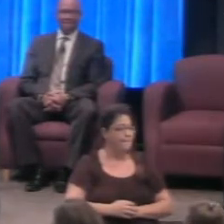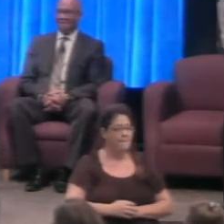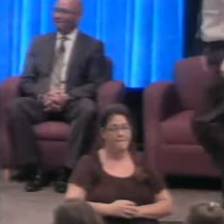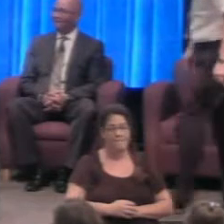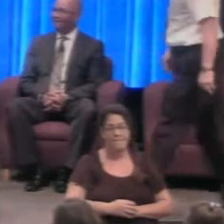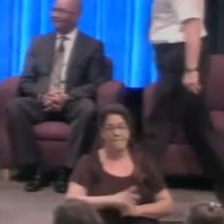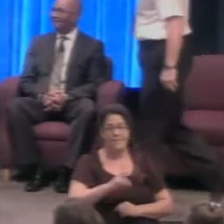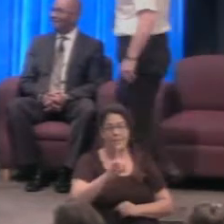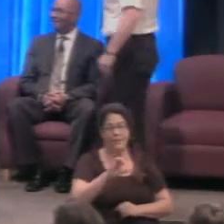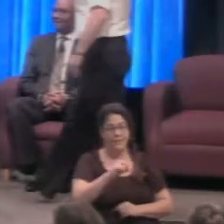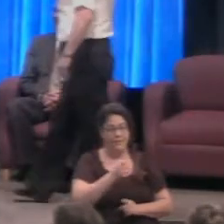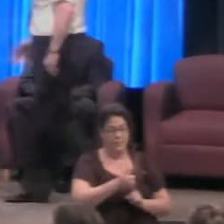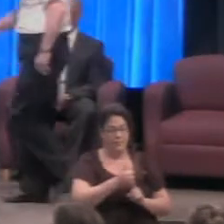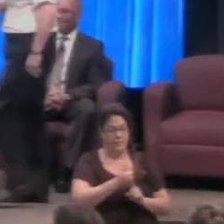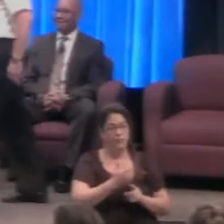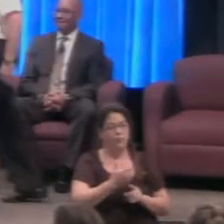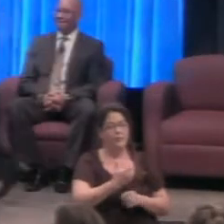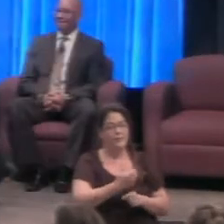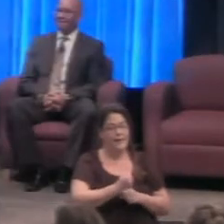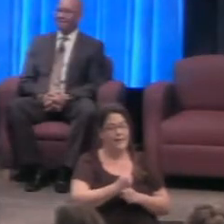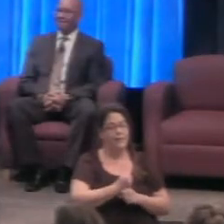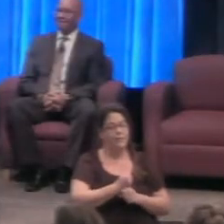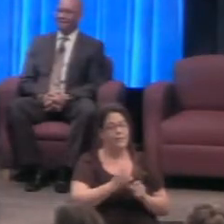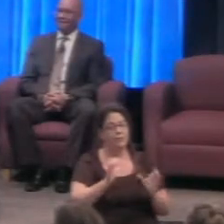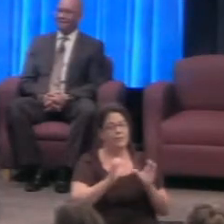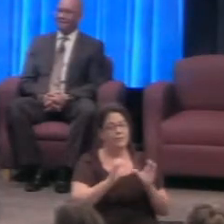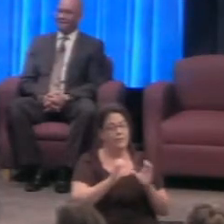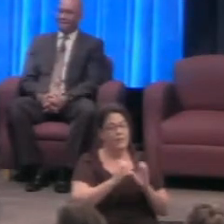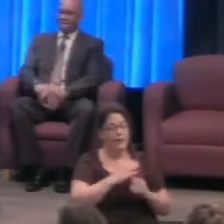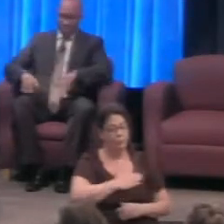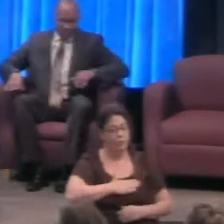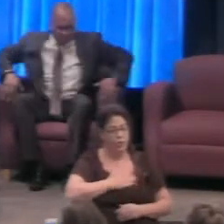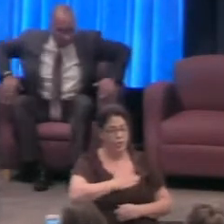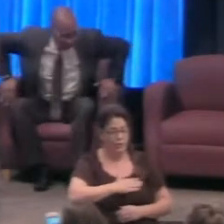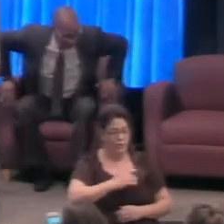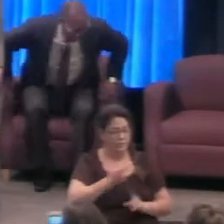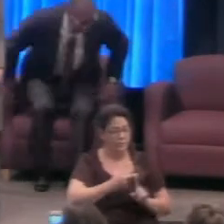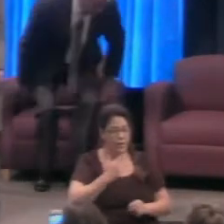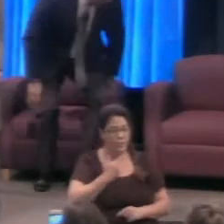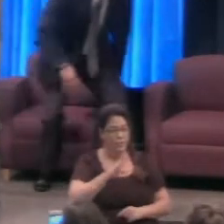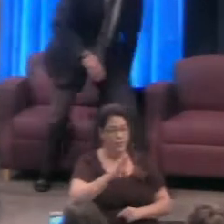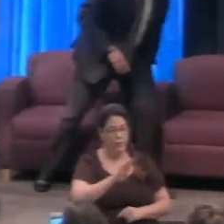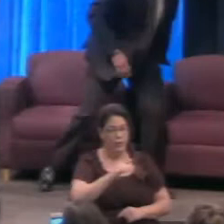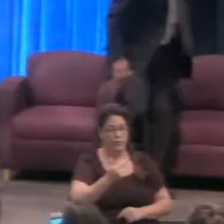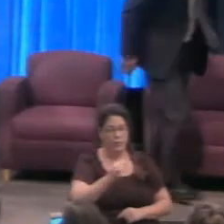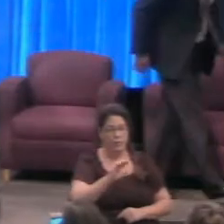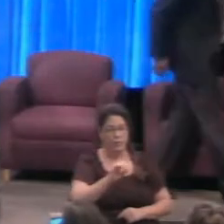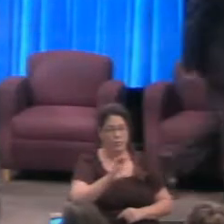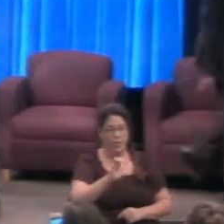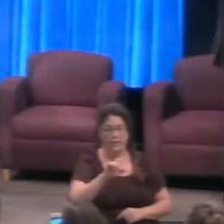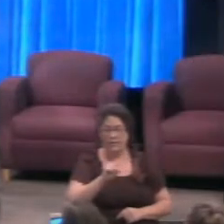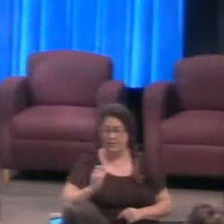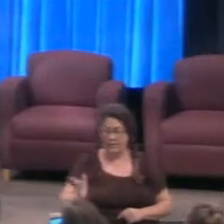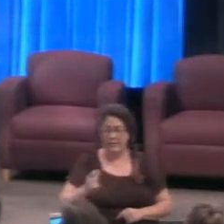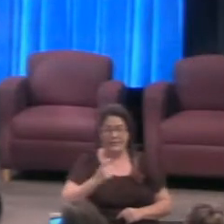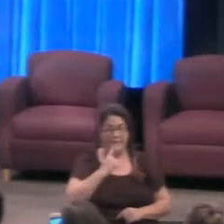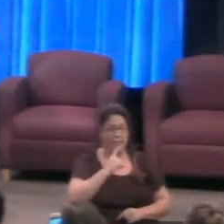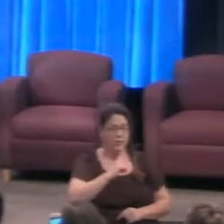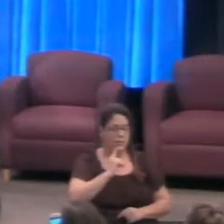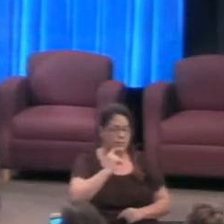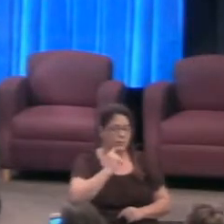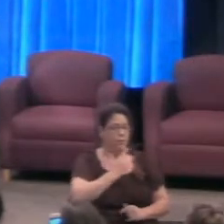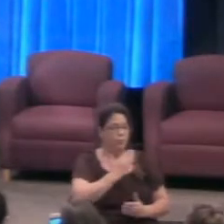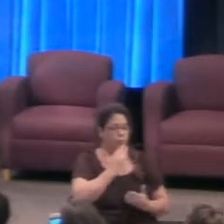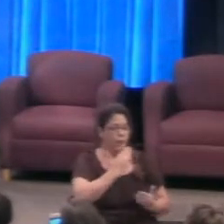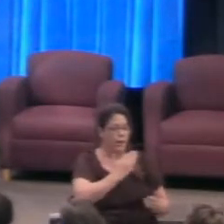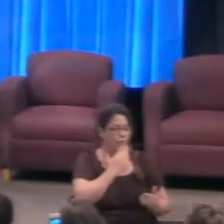David received a certificate of appreciation from Brigadier General Collins. It reads, in grateful appreciation, the United